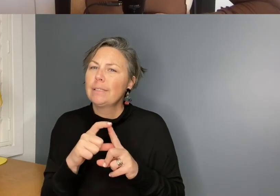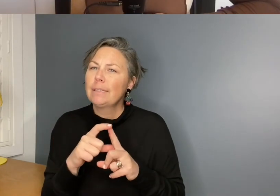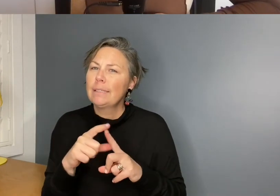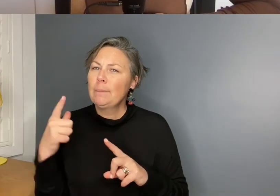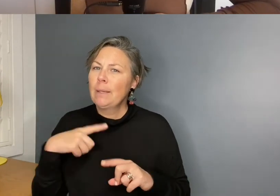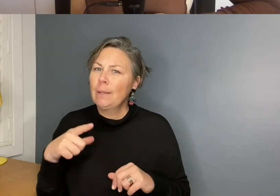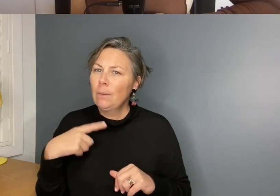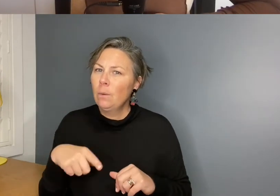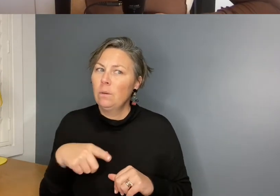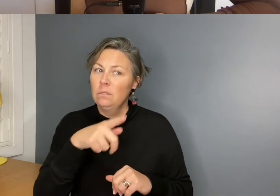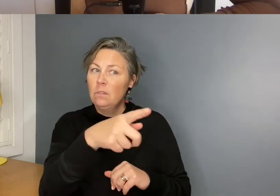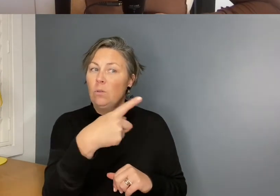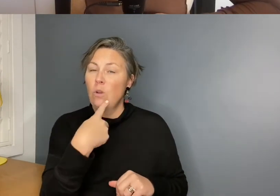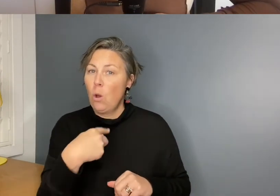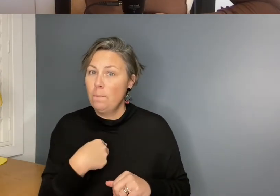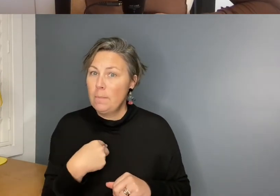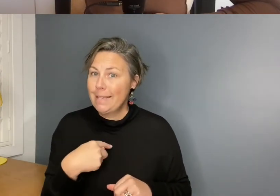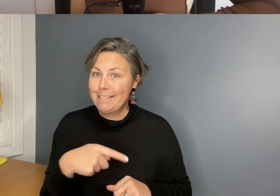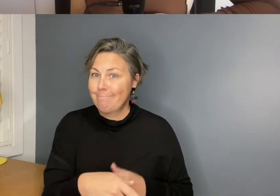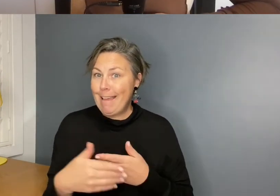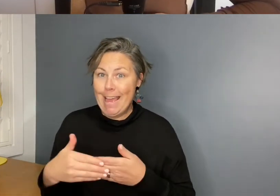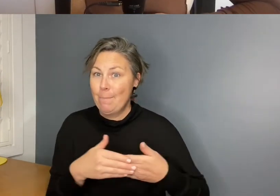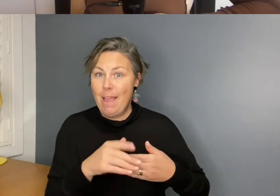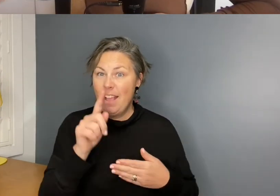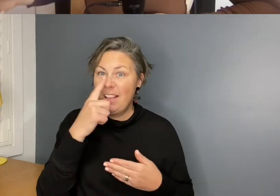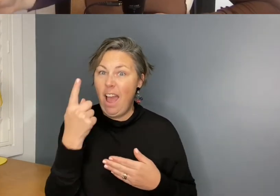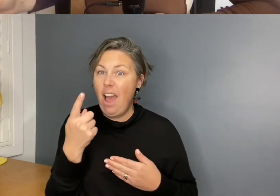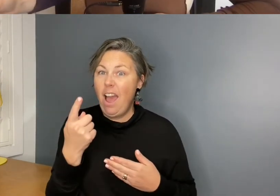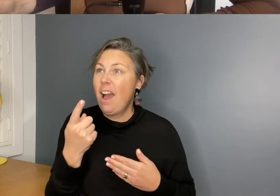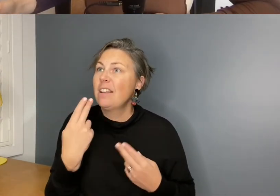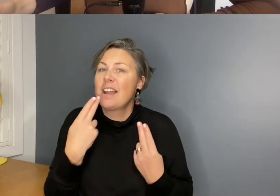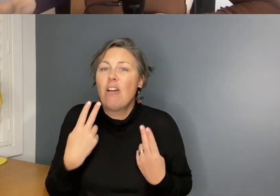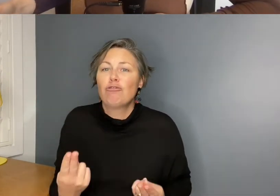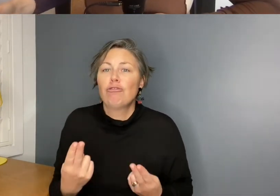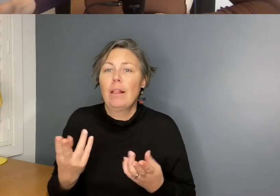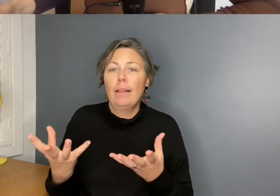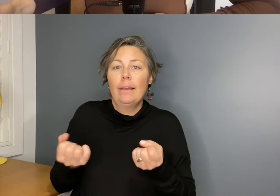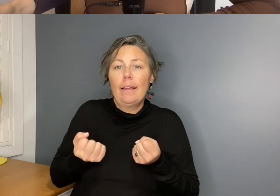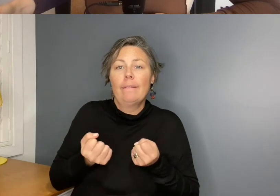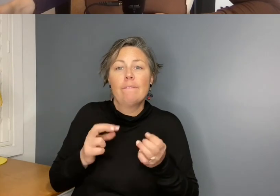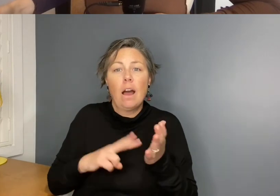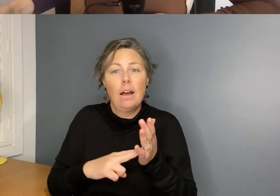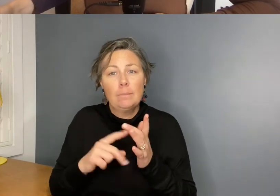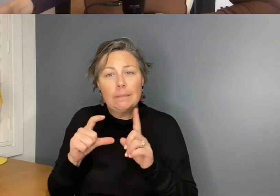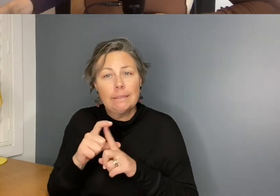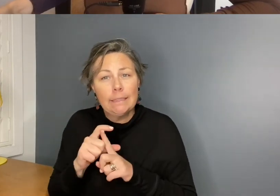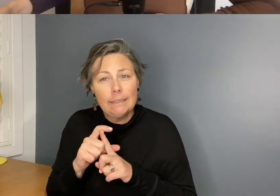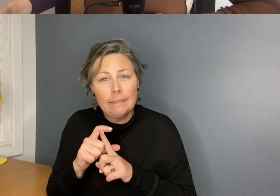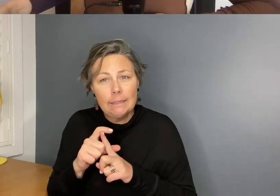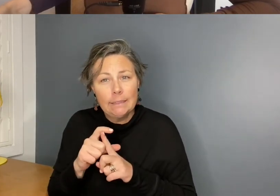that that they can't get, or they can't,